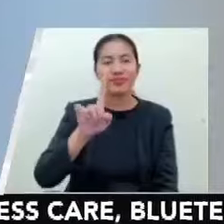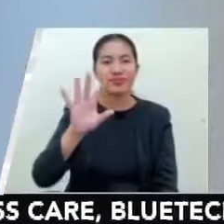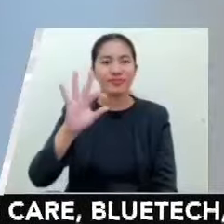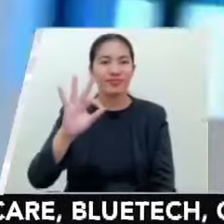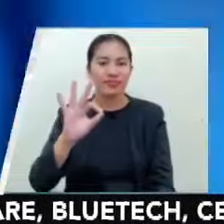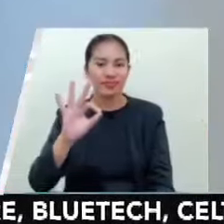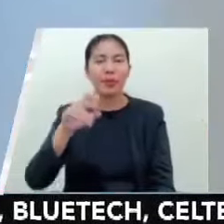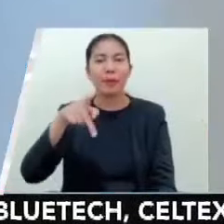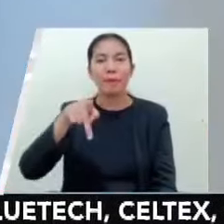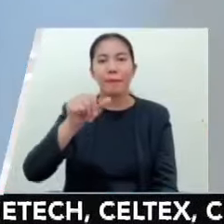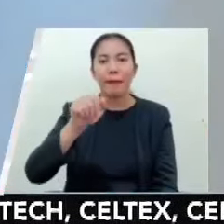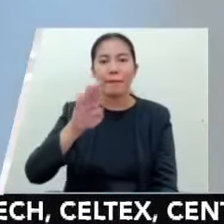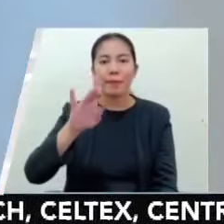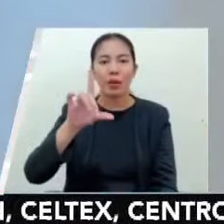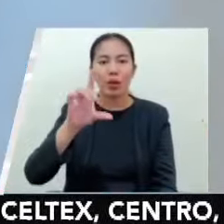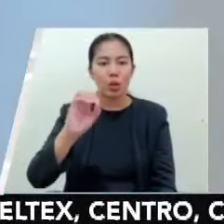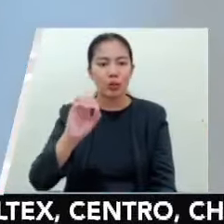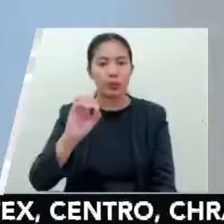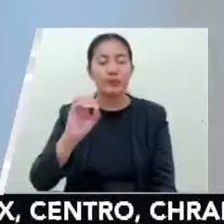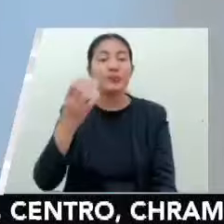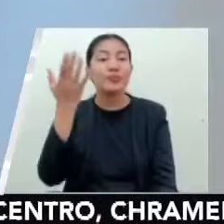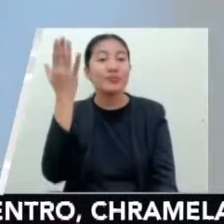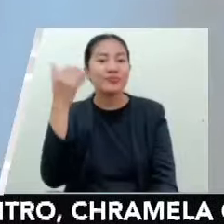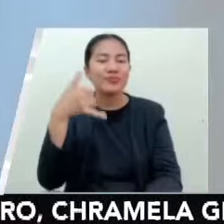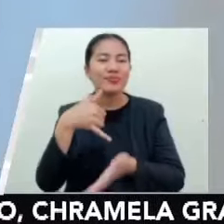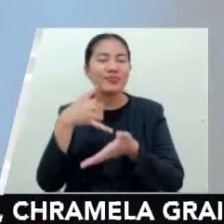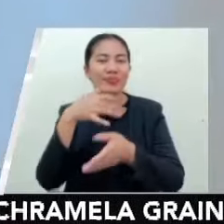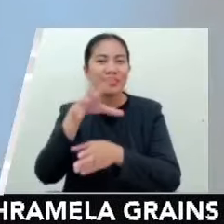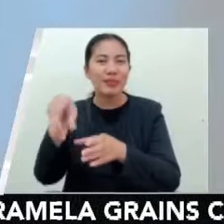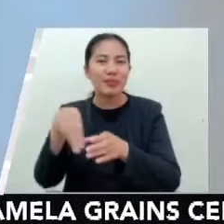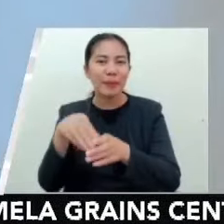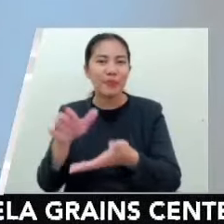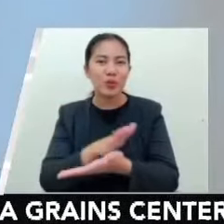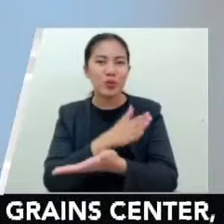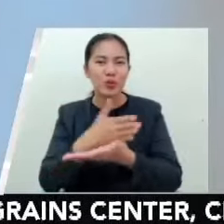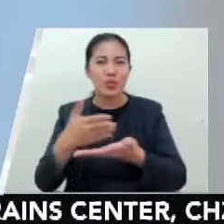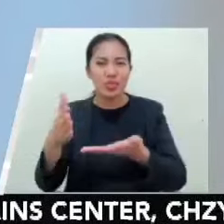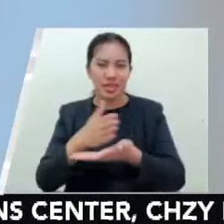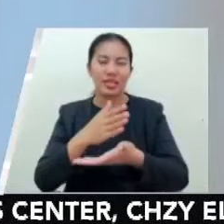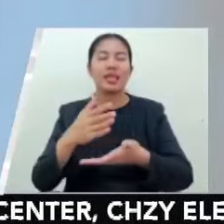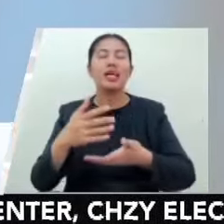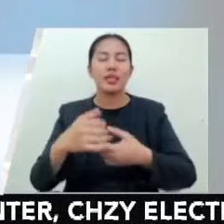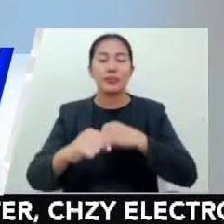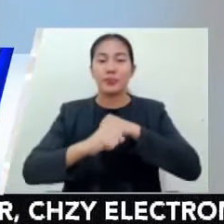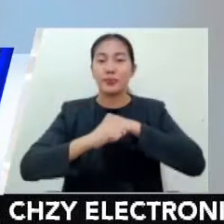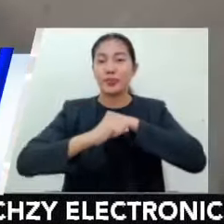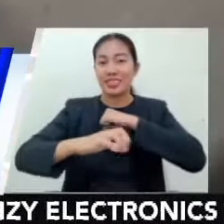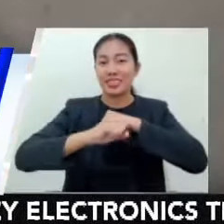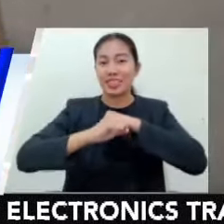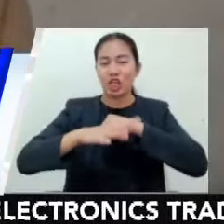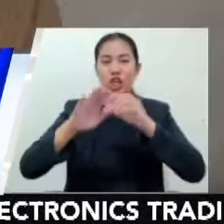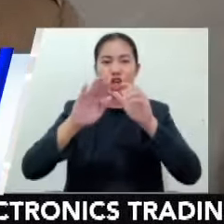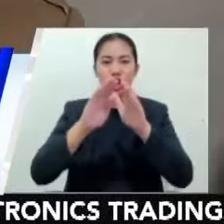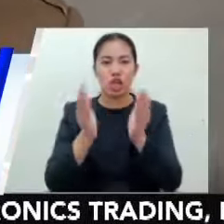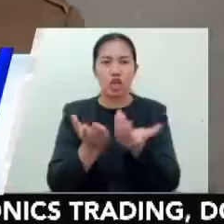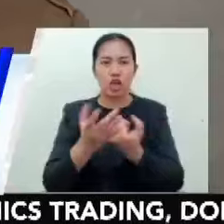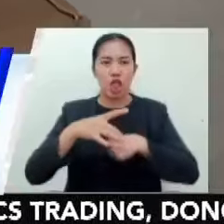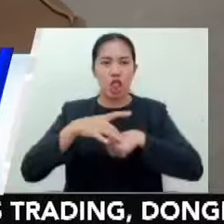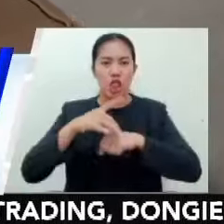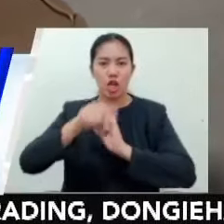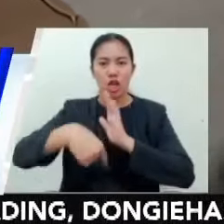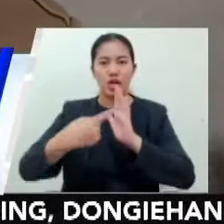Pablo Pablo music Ambassador Earth hour 2024 National director